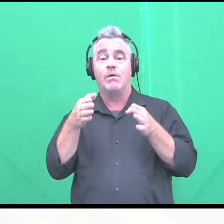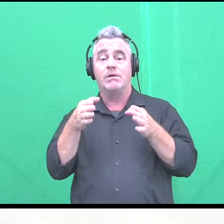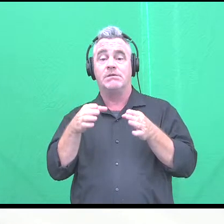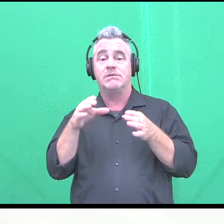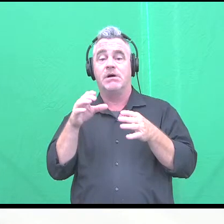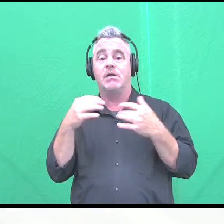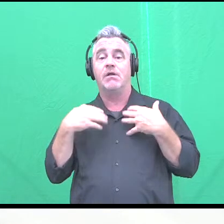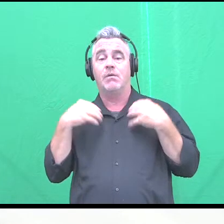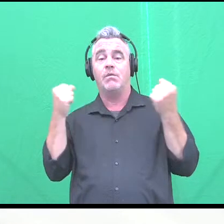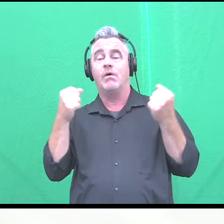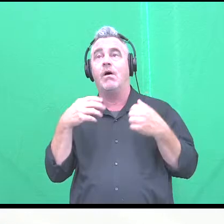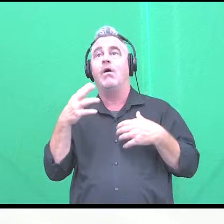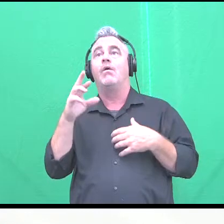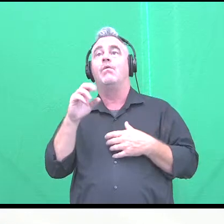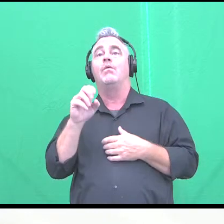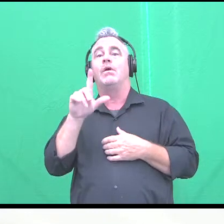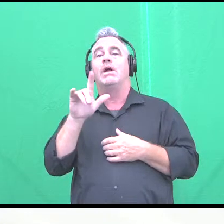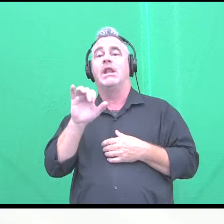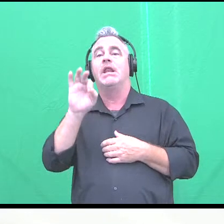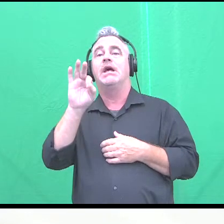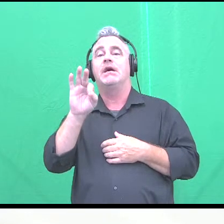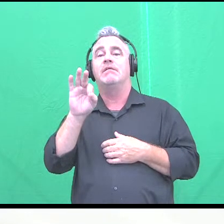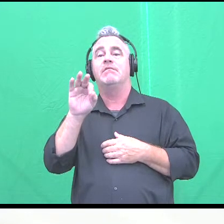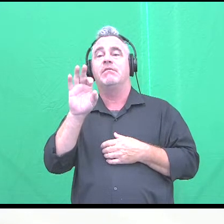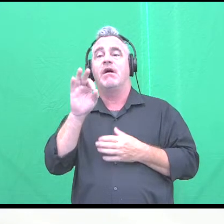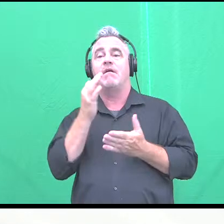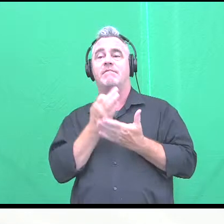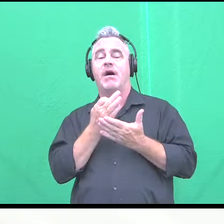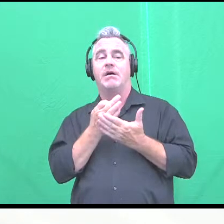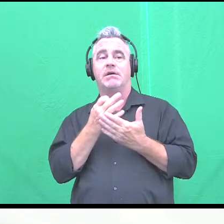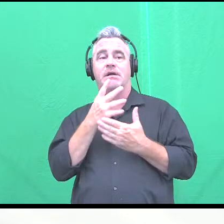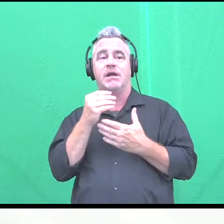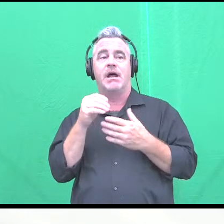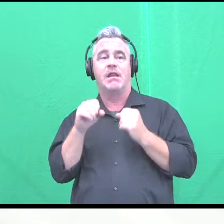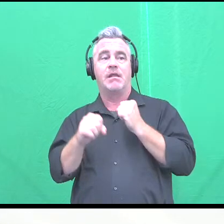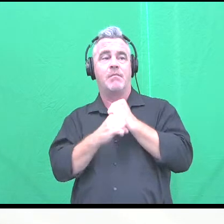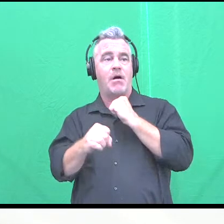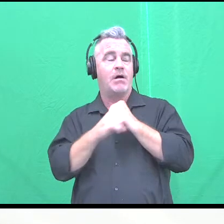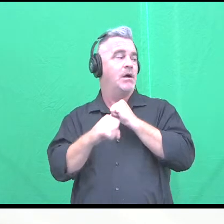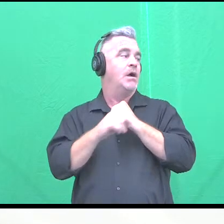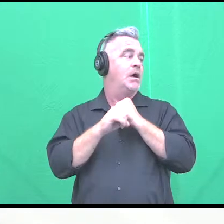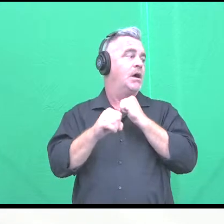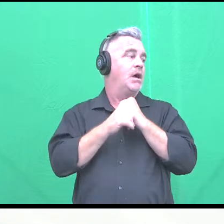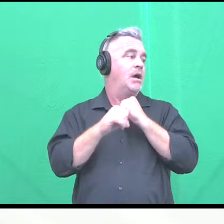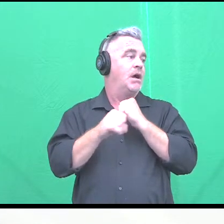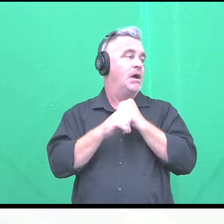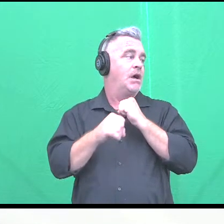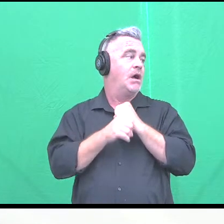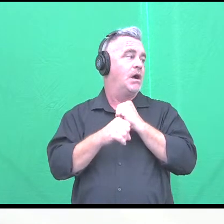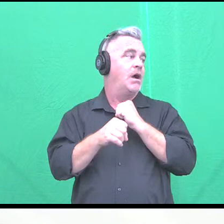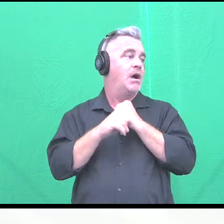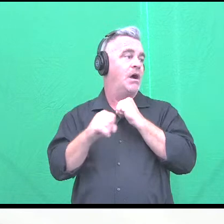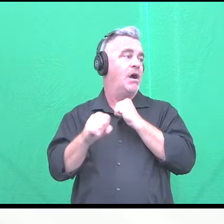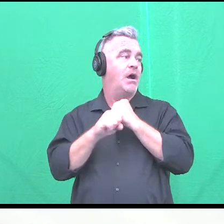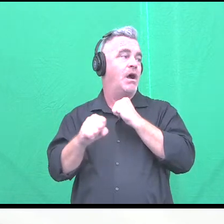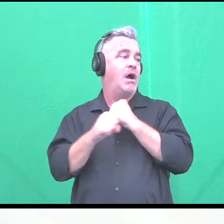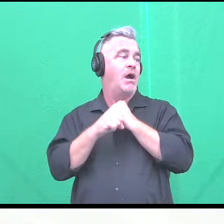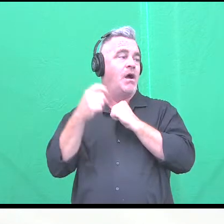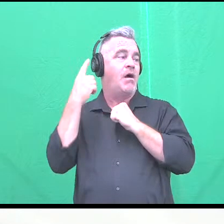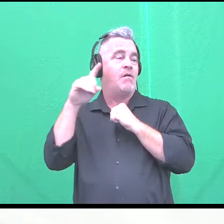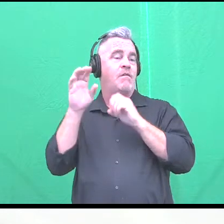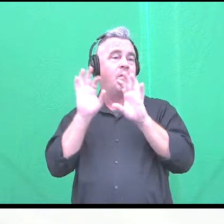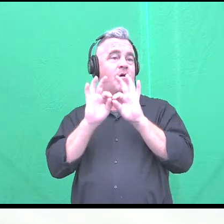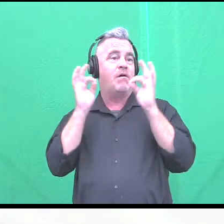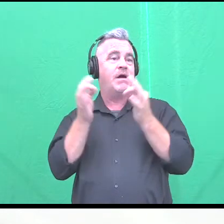Fund, and all of their marketing, advertising, and promotion and outreach to families was